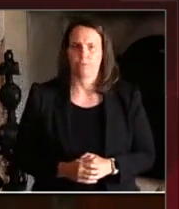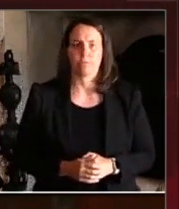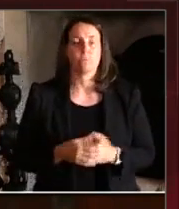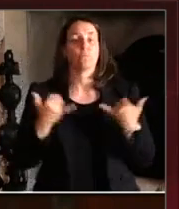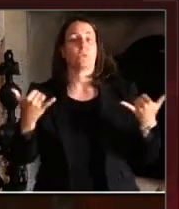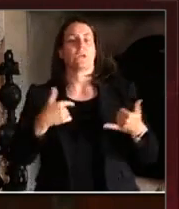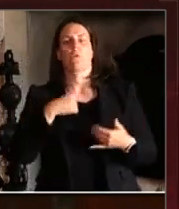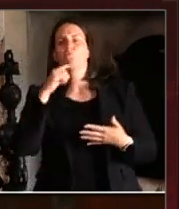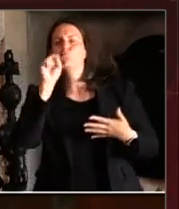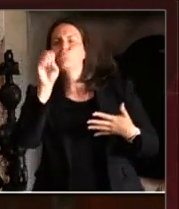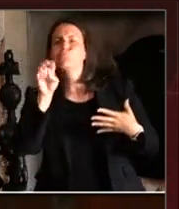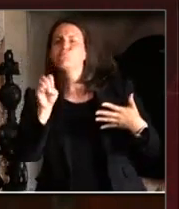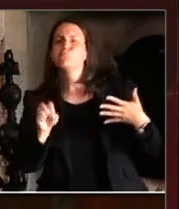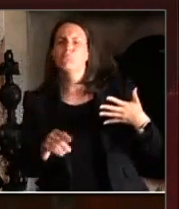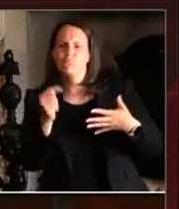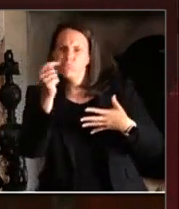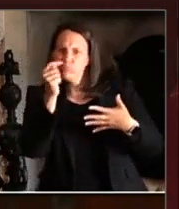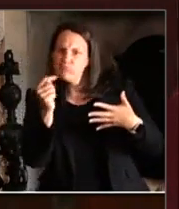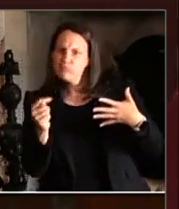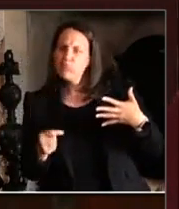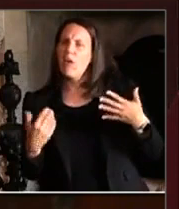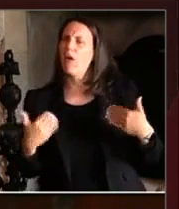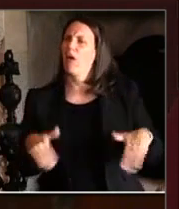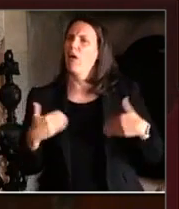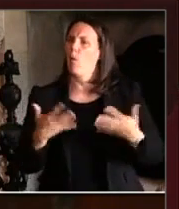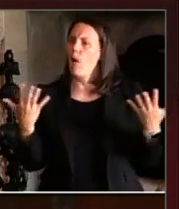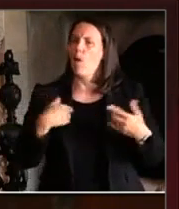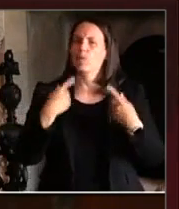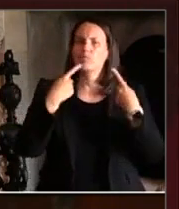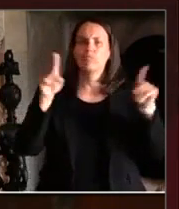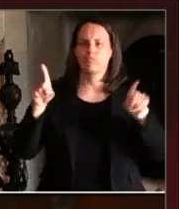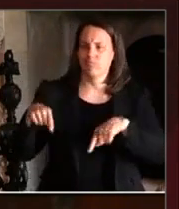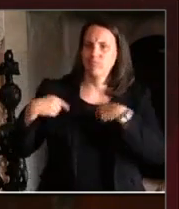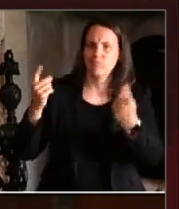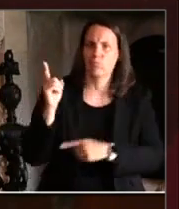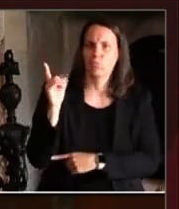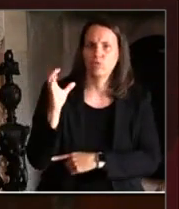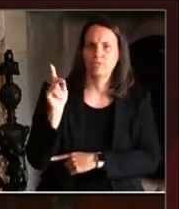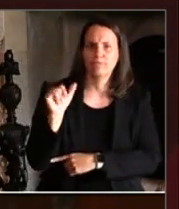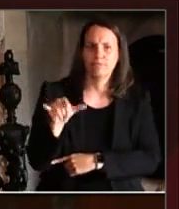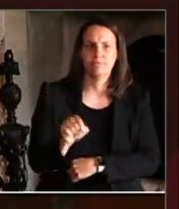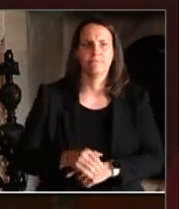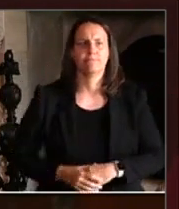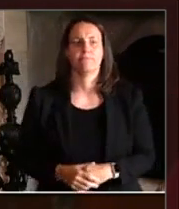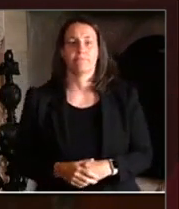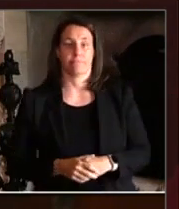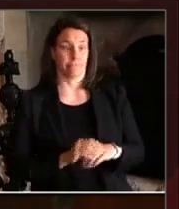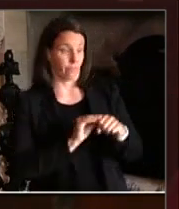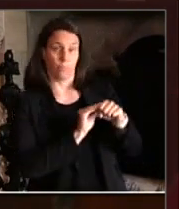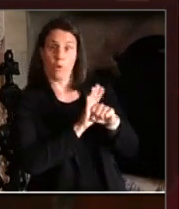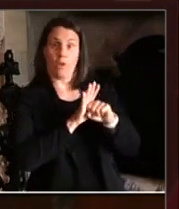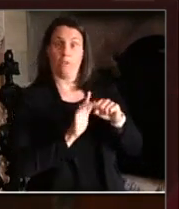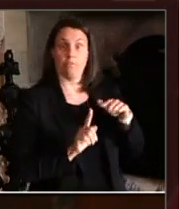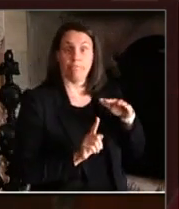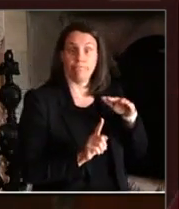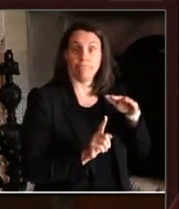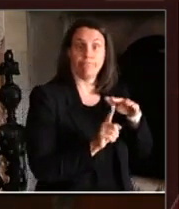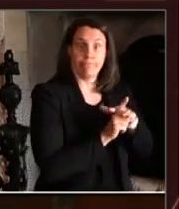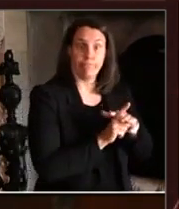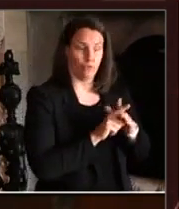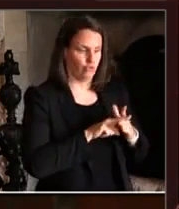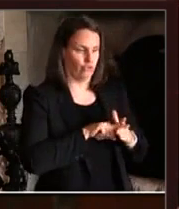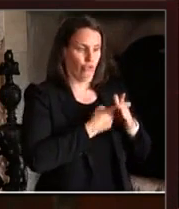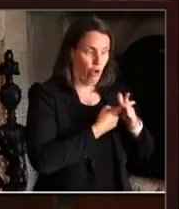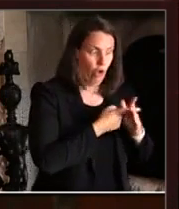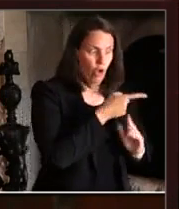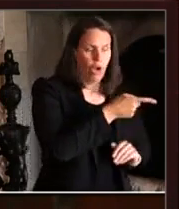been working on over the past few months. In the early stages of the pandemic, the SEOC took measures to help flatten